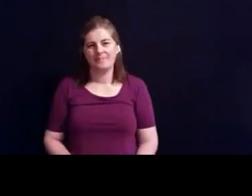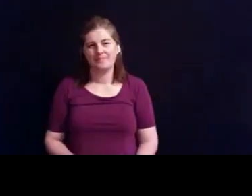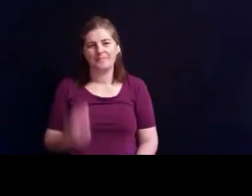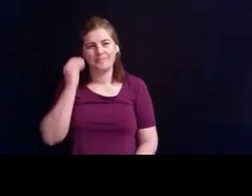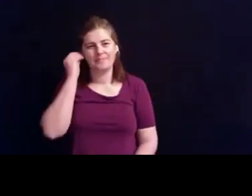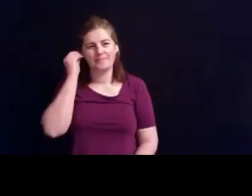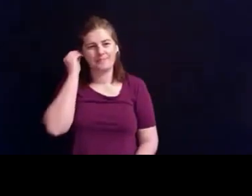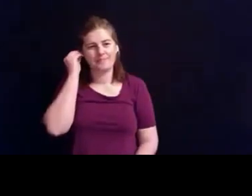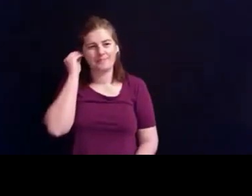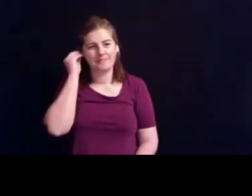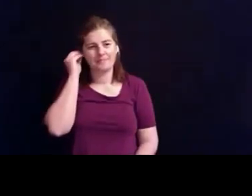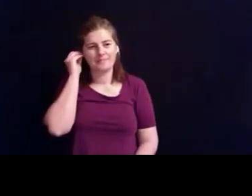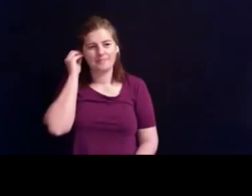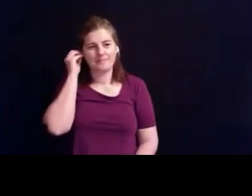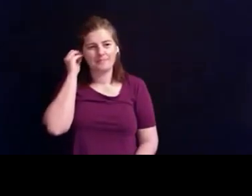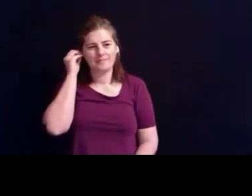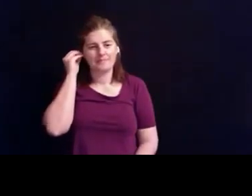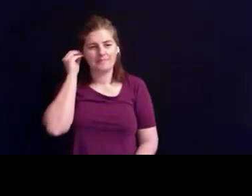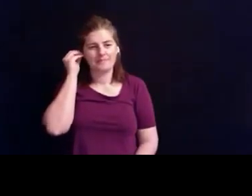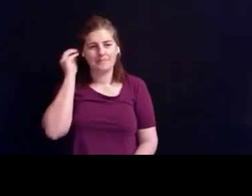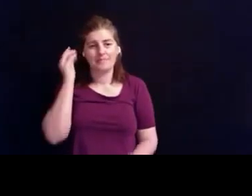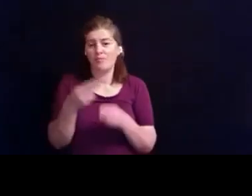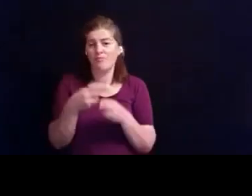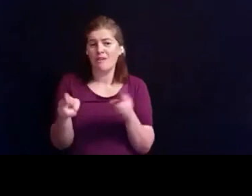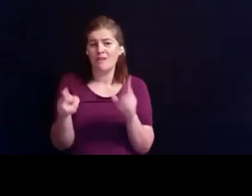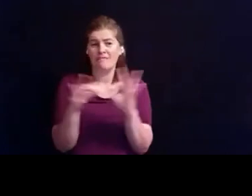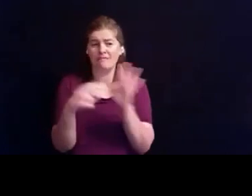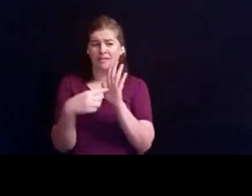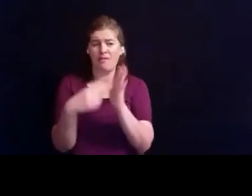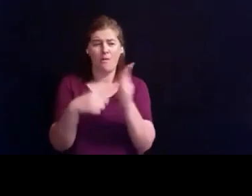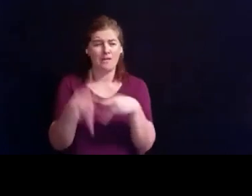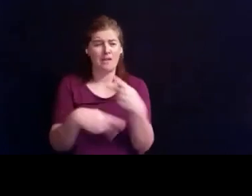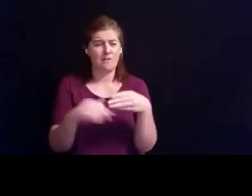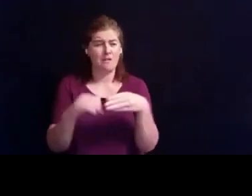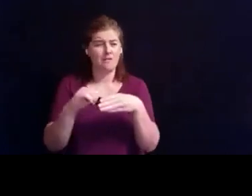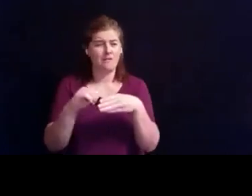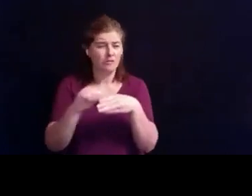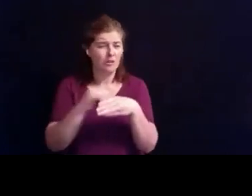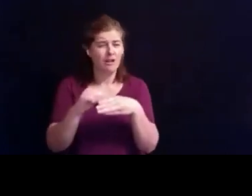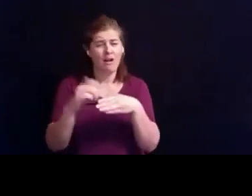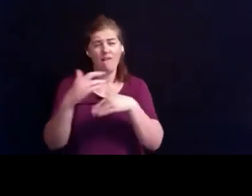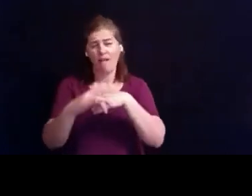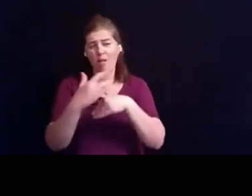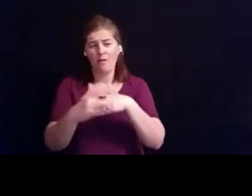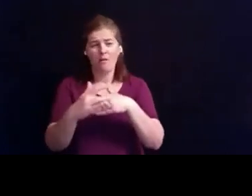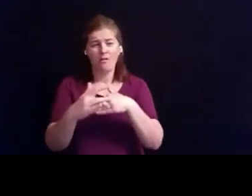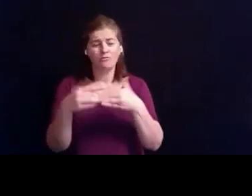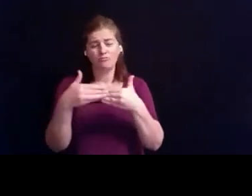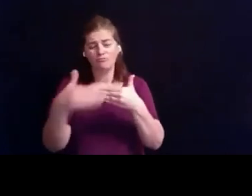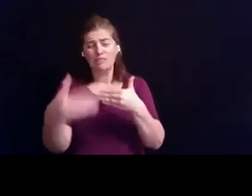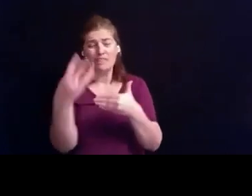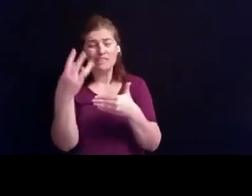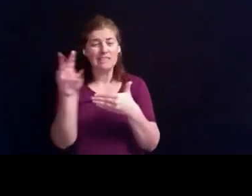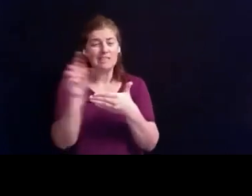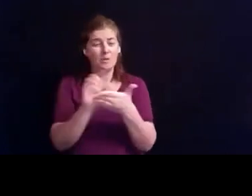All right, very good. So this was just a very brief example of the type of guidance that will be available during the 16-week curriculum. We are